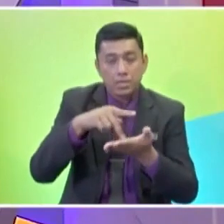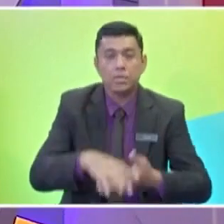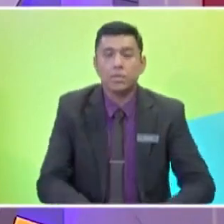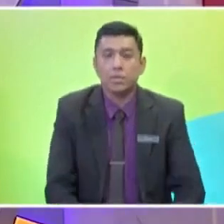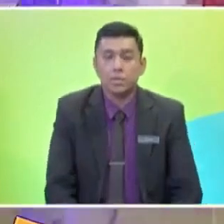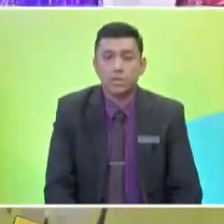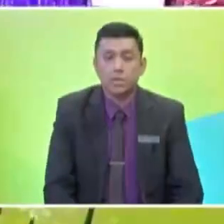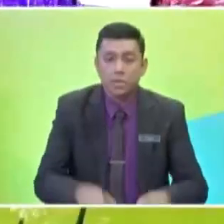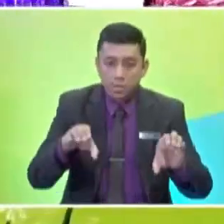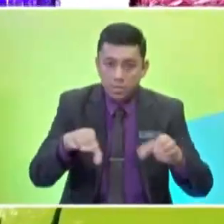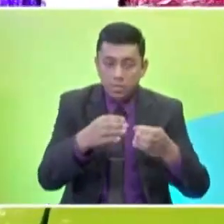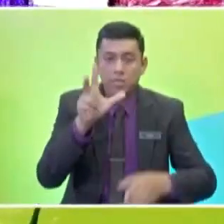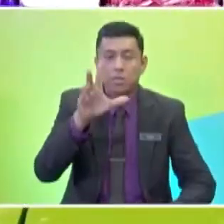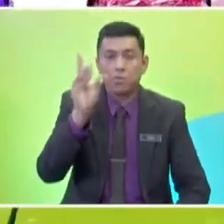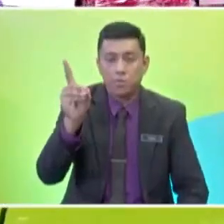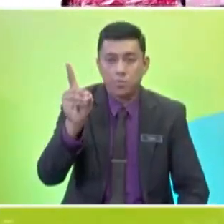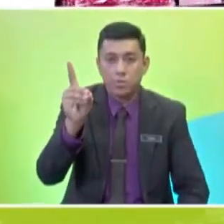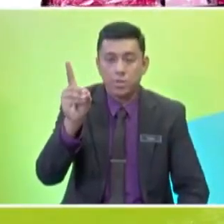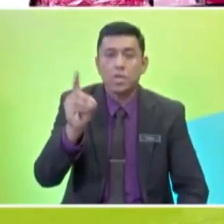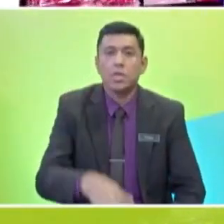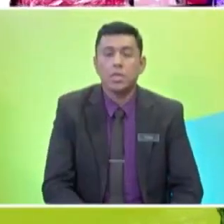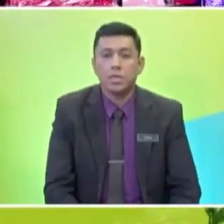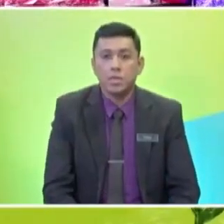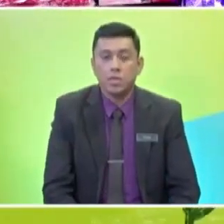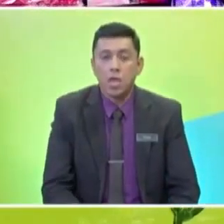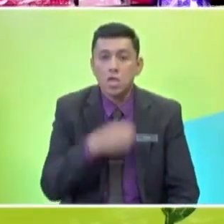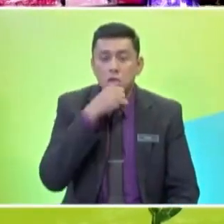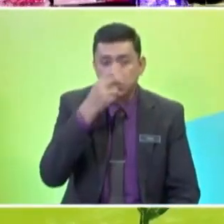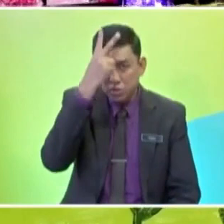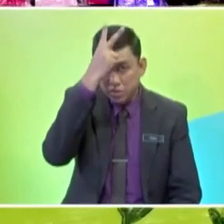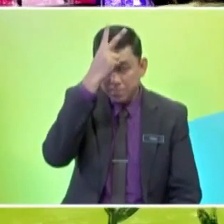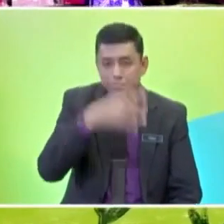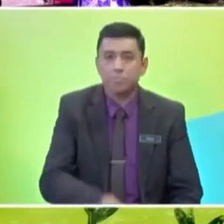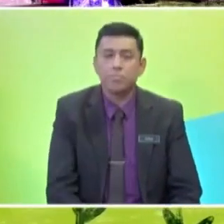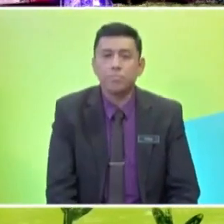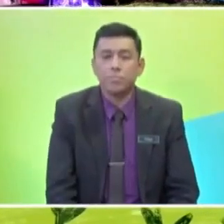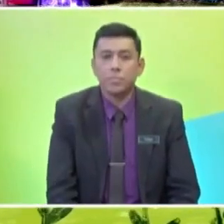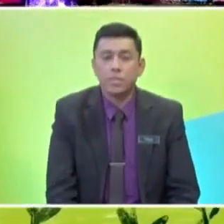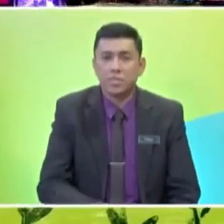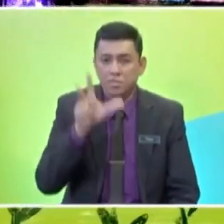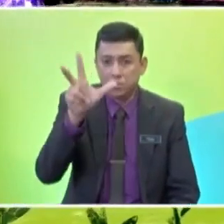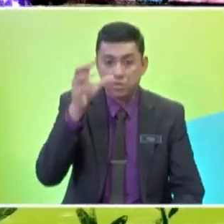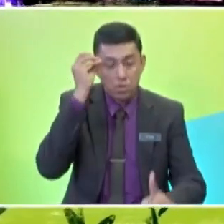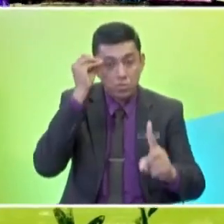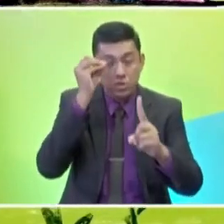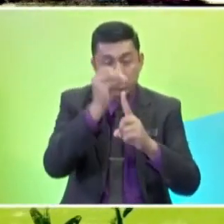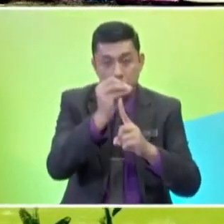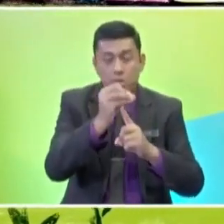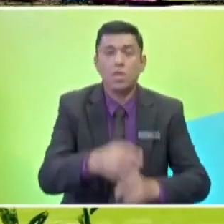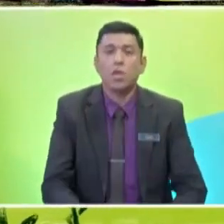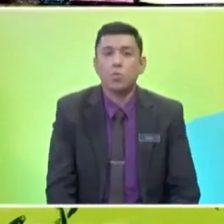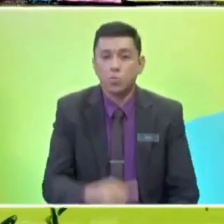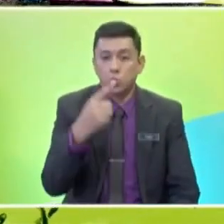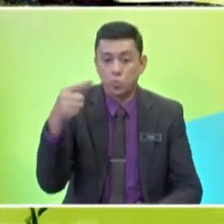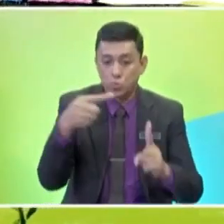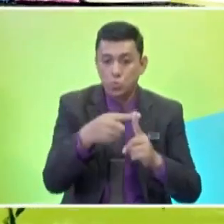to make a 3D sheep craft. Okay, wow, there are three objectives that we are going to achieve today